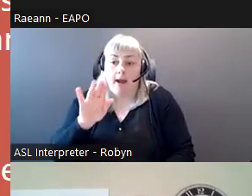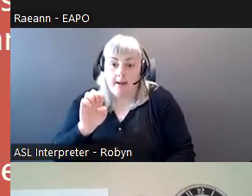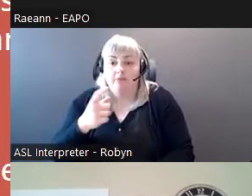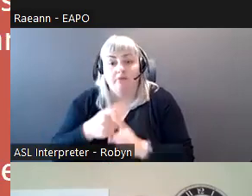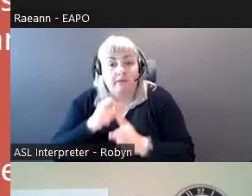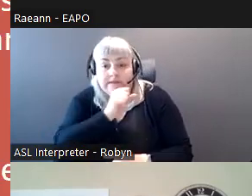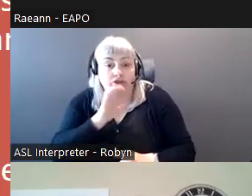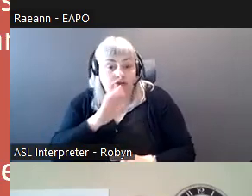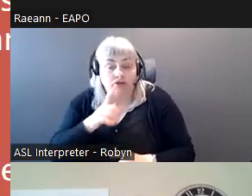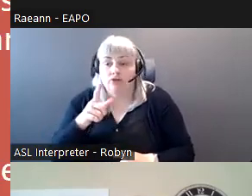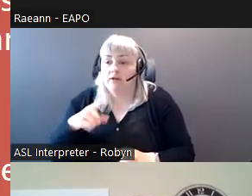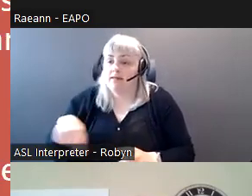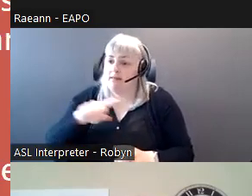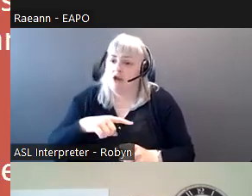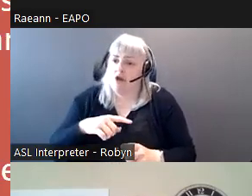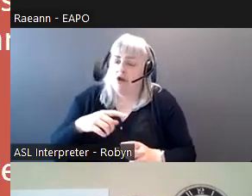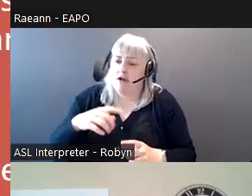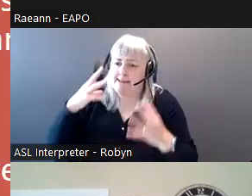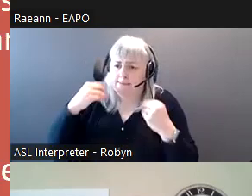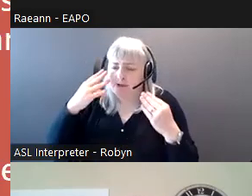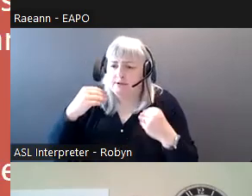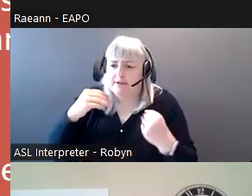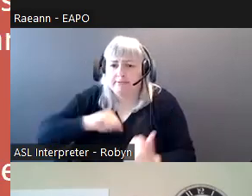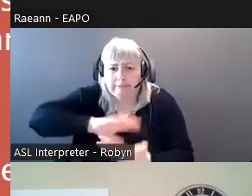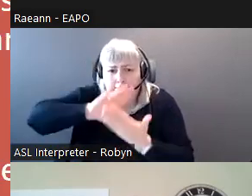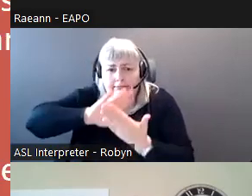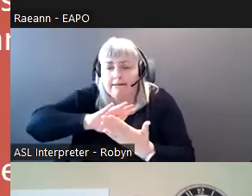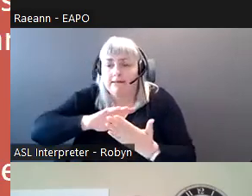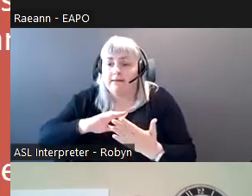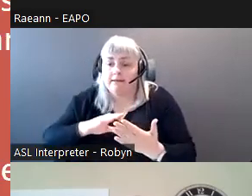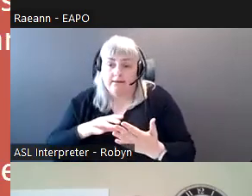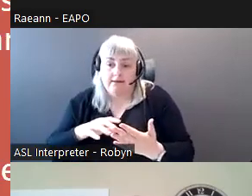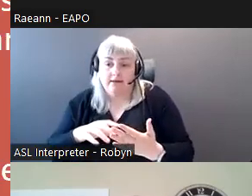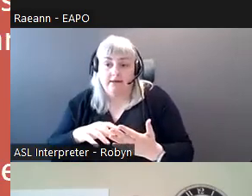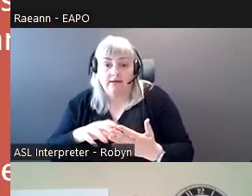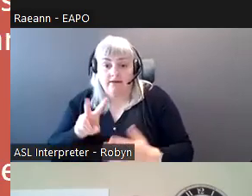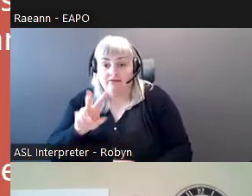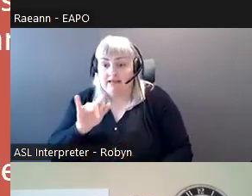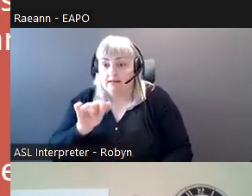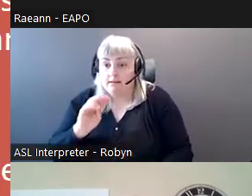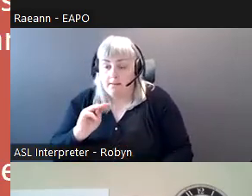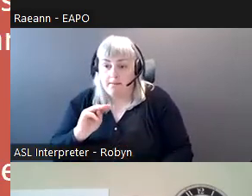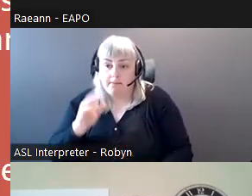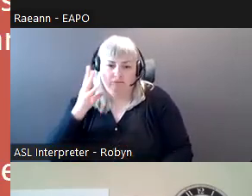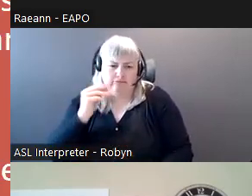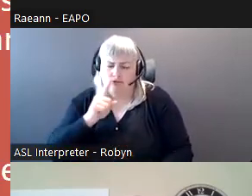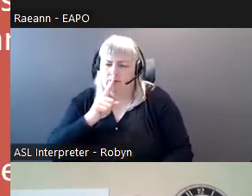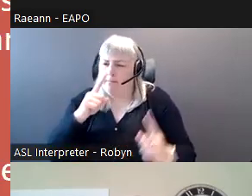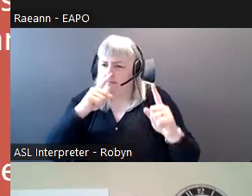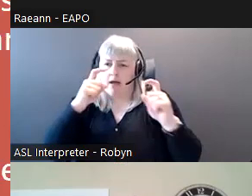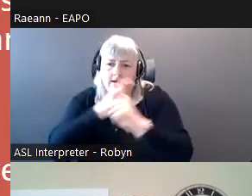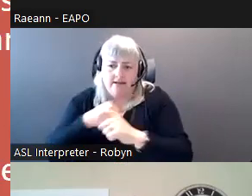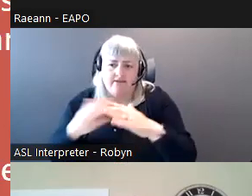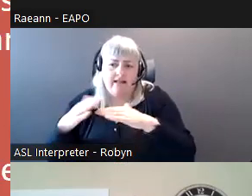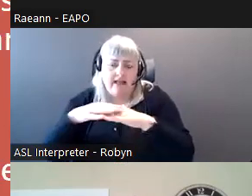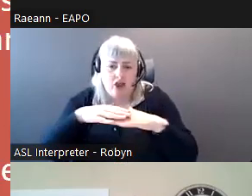Many cases of elder abuse are extremely complex, and there's many layers of dynamics. So we